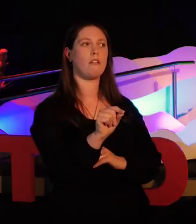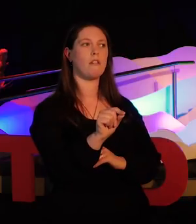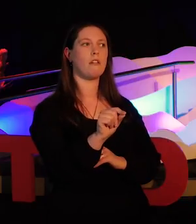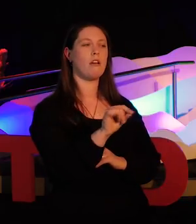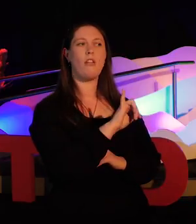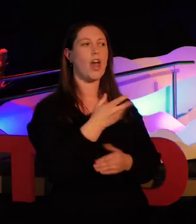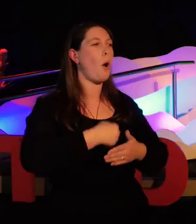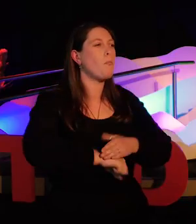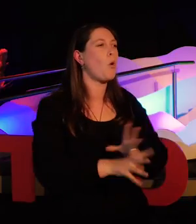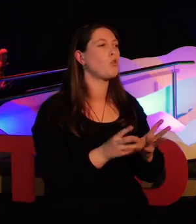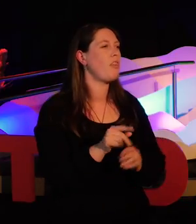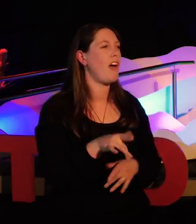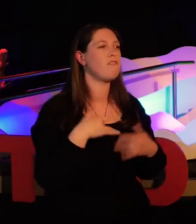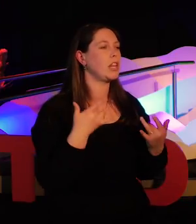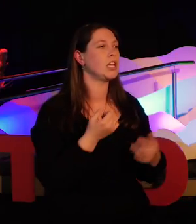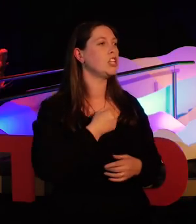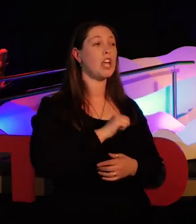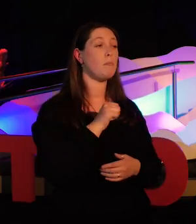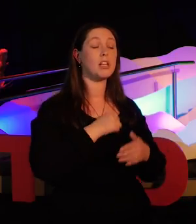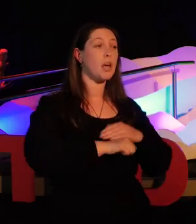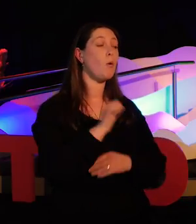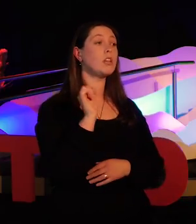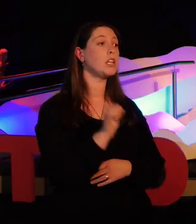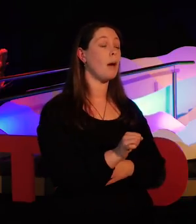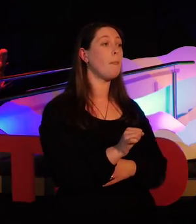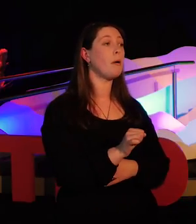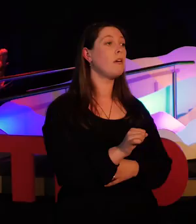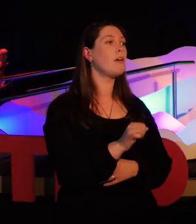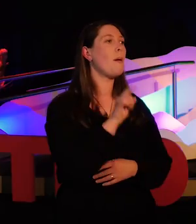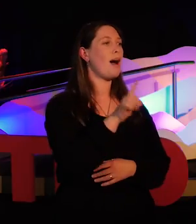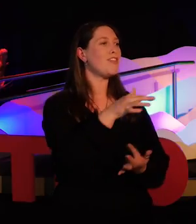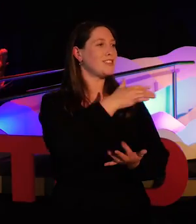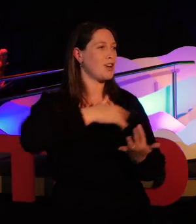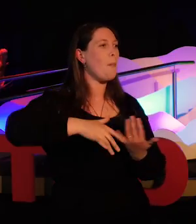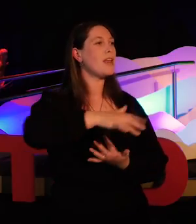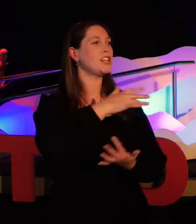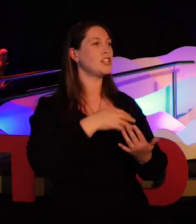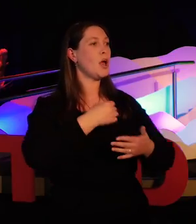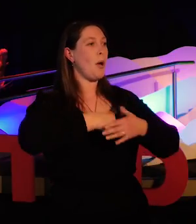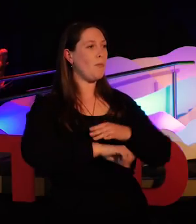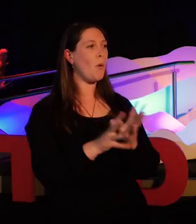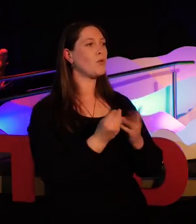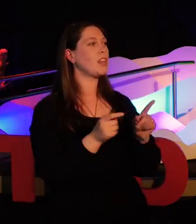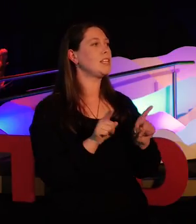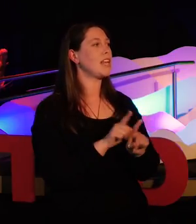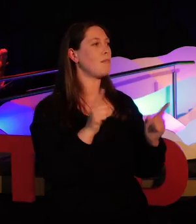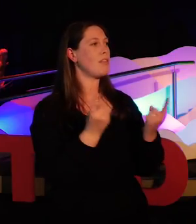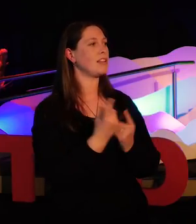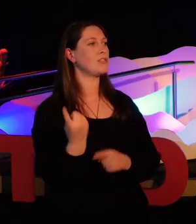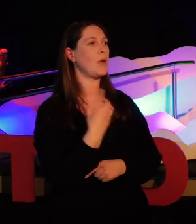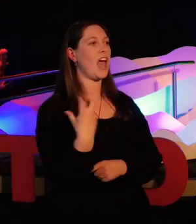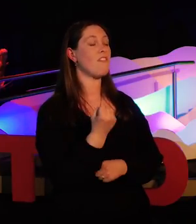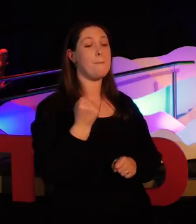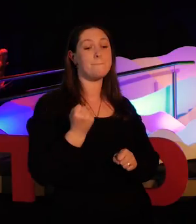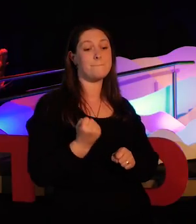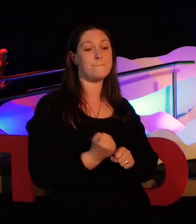some born thing. Champions are born and then made. There's a combination. And they're born with exactly what we've got,